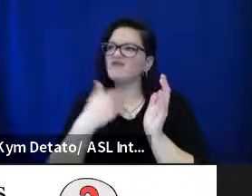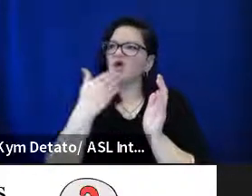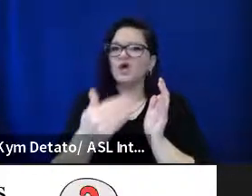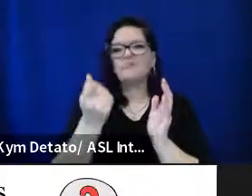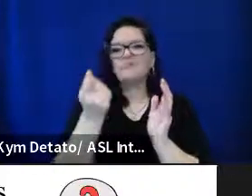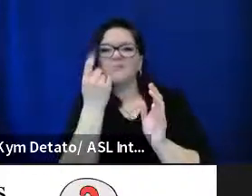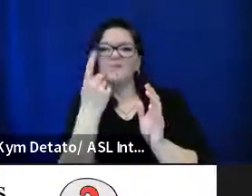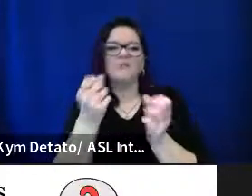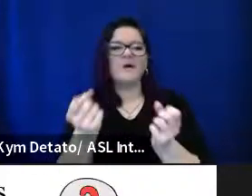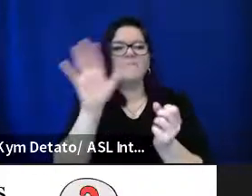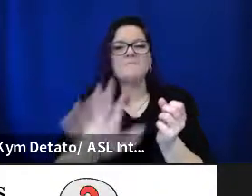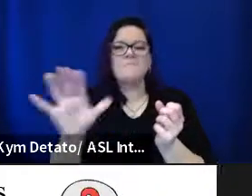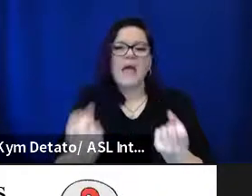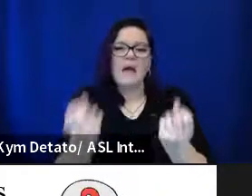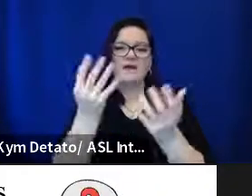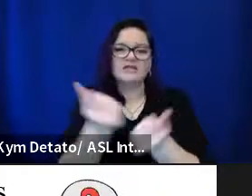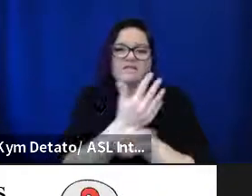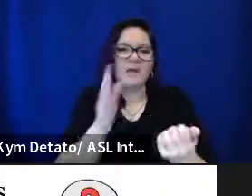cost.